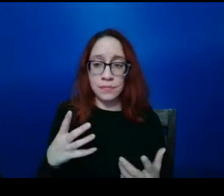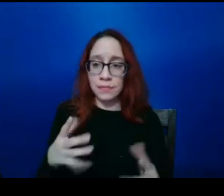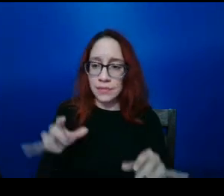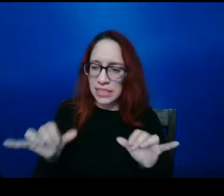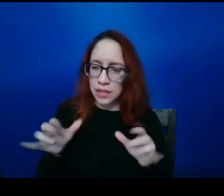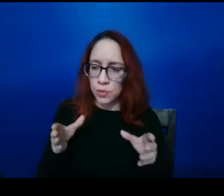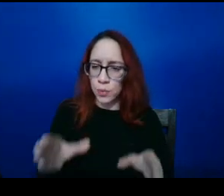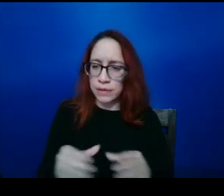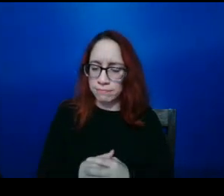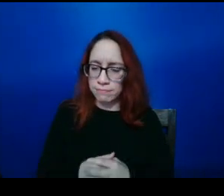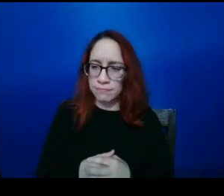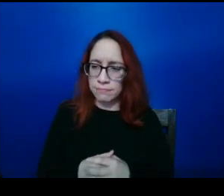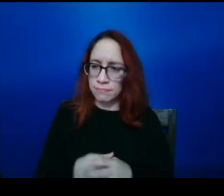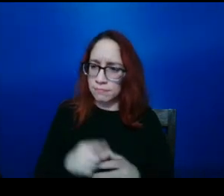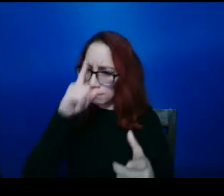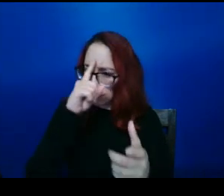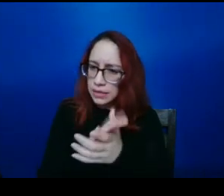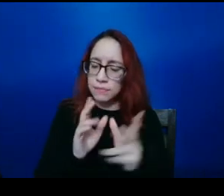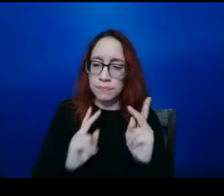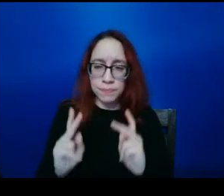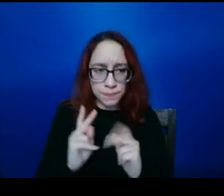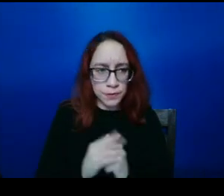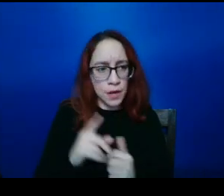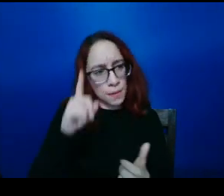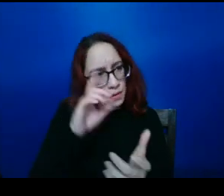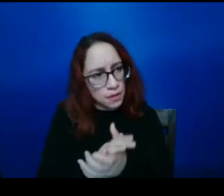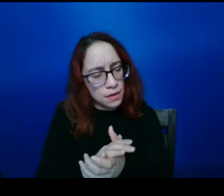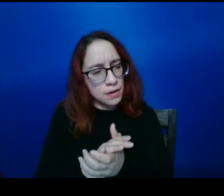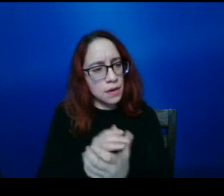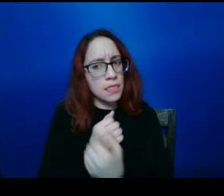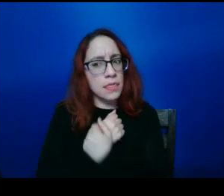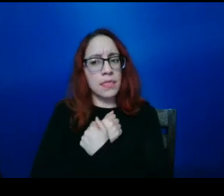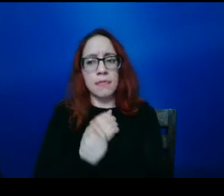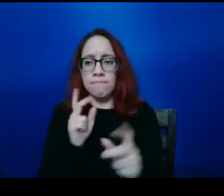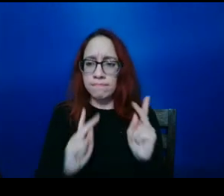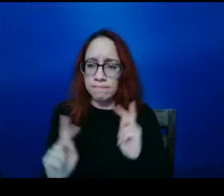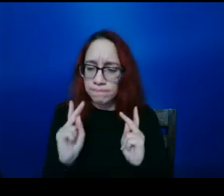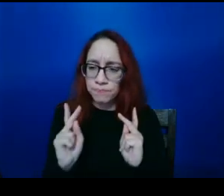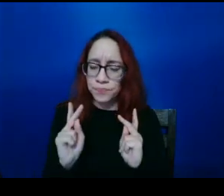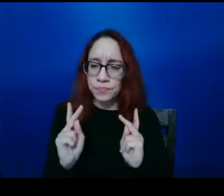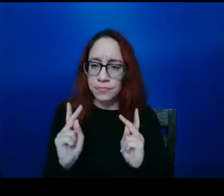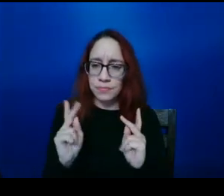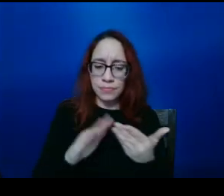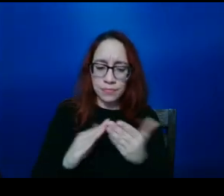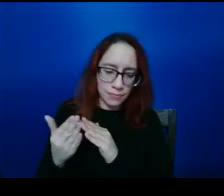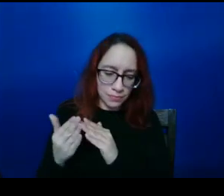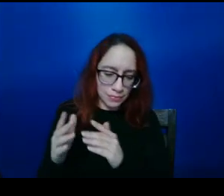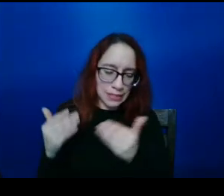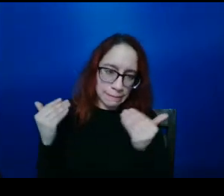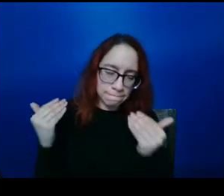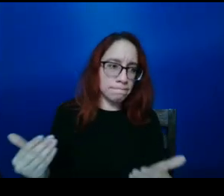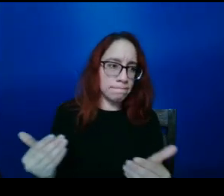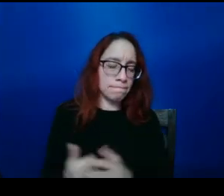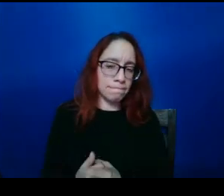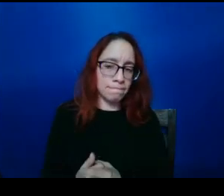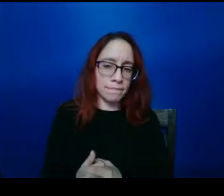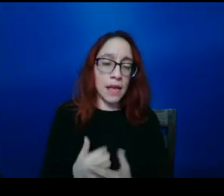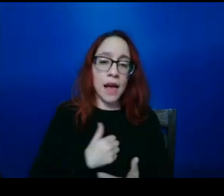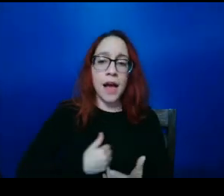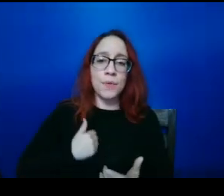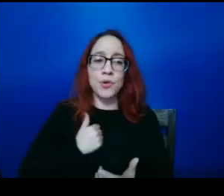are, believe in people, believe in the love of people, and this city needs to move forward. I'm